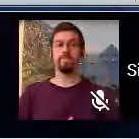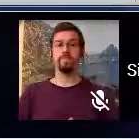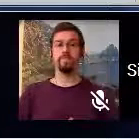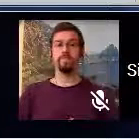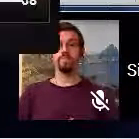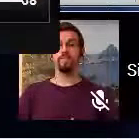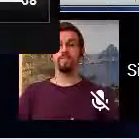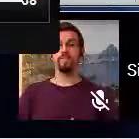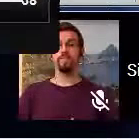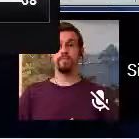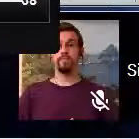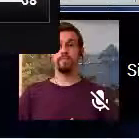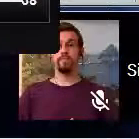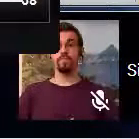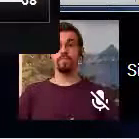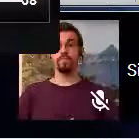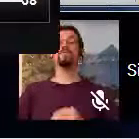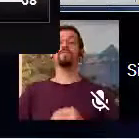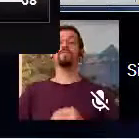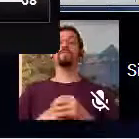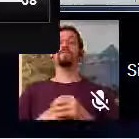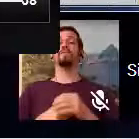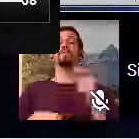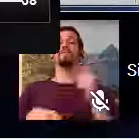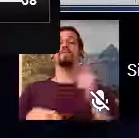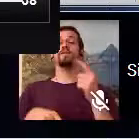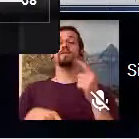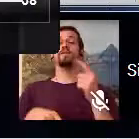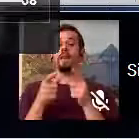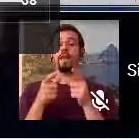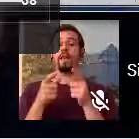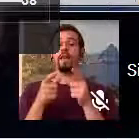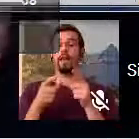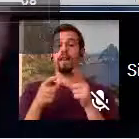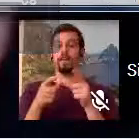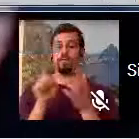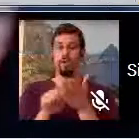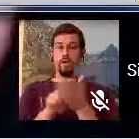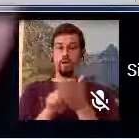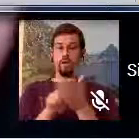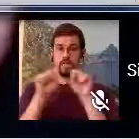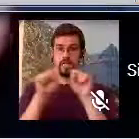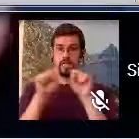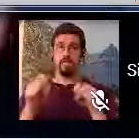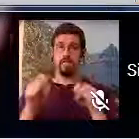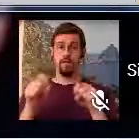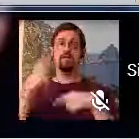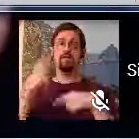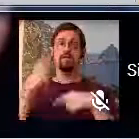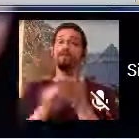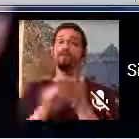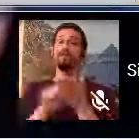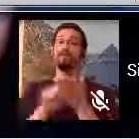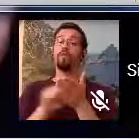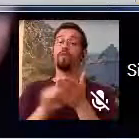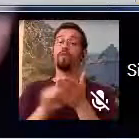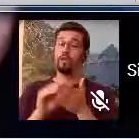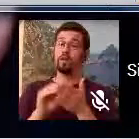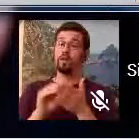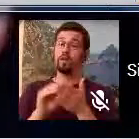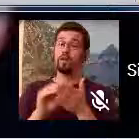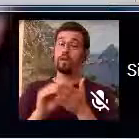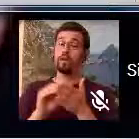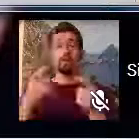SignWriting Notation. Although SignWriting closely visually resembles the